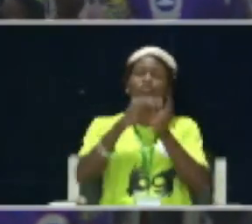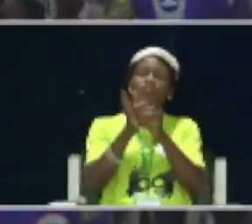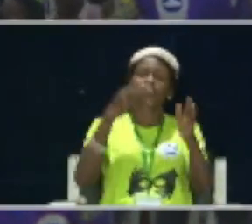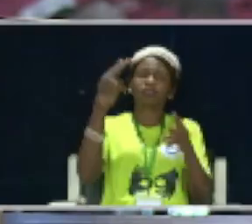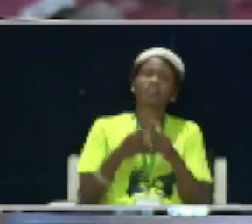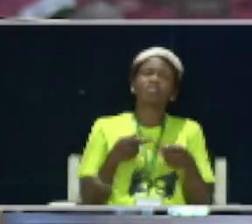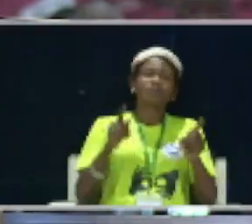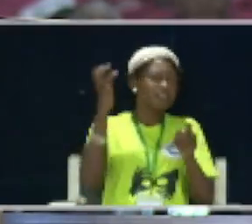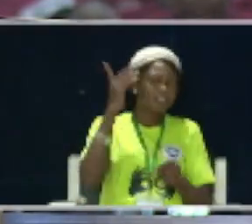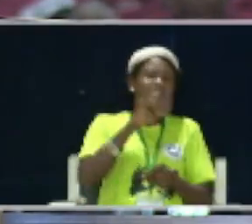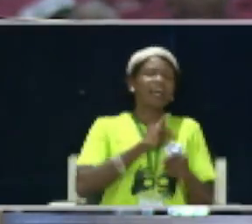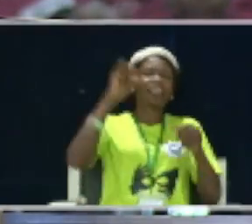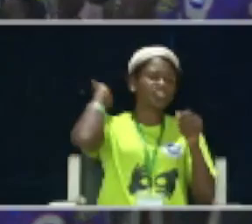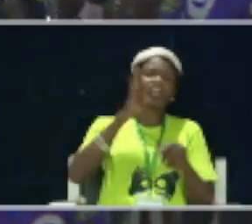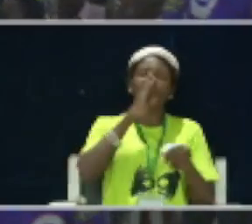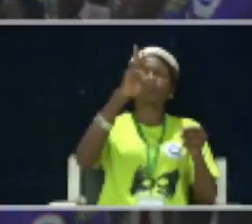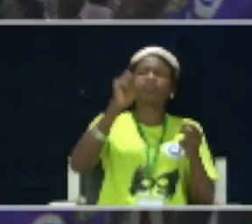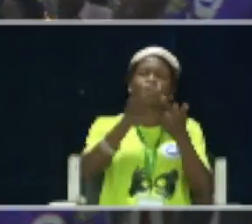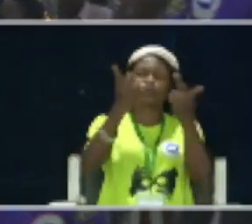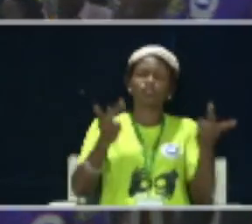Let me hear you.